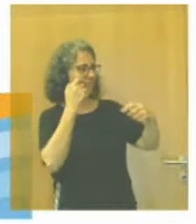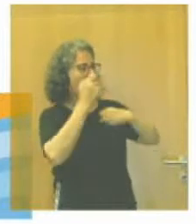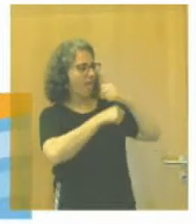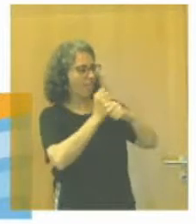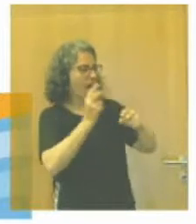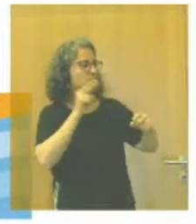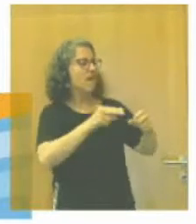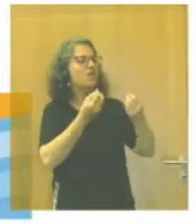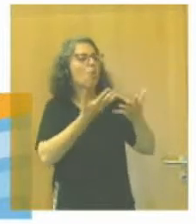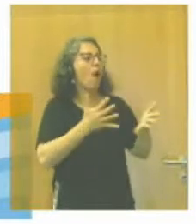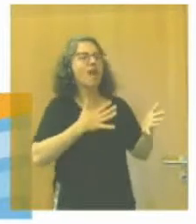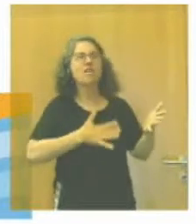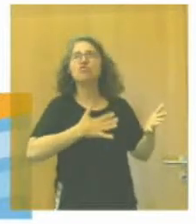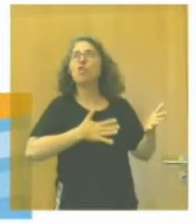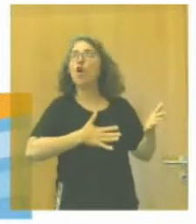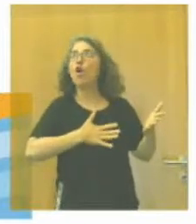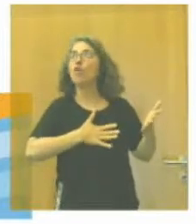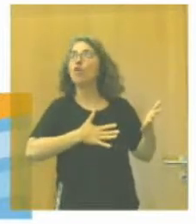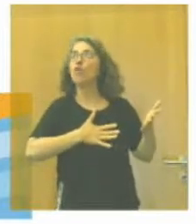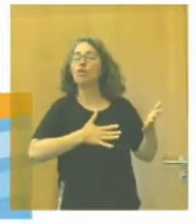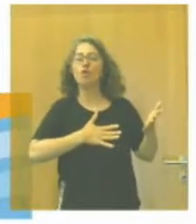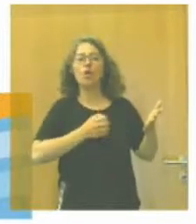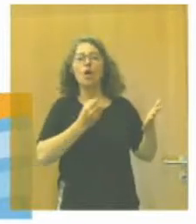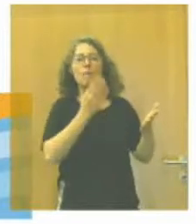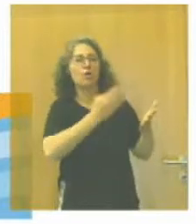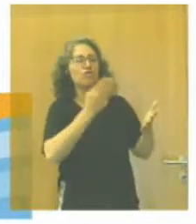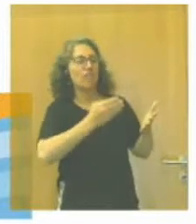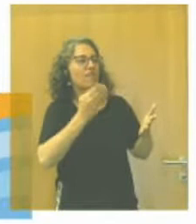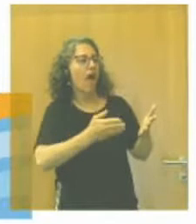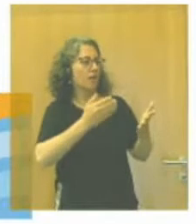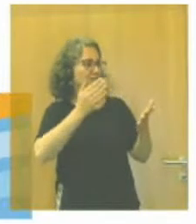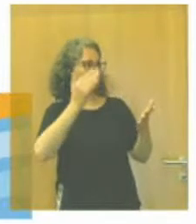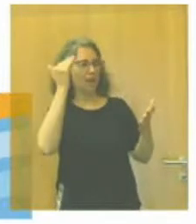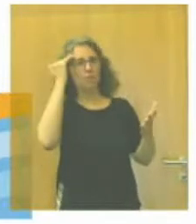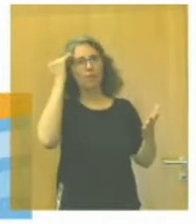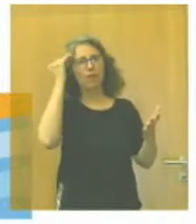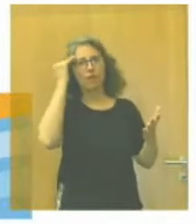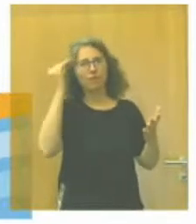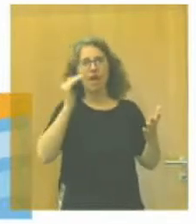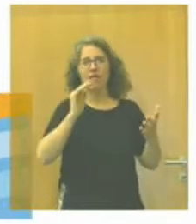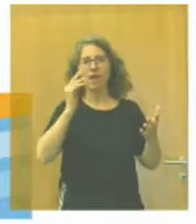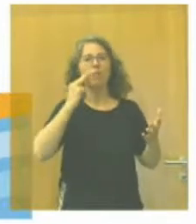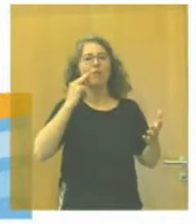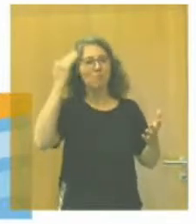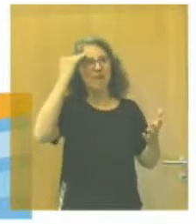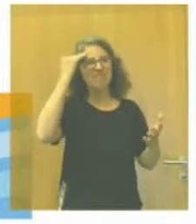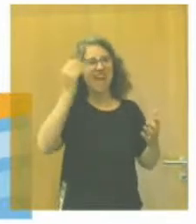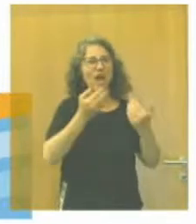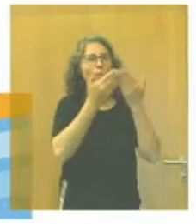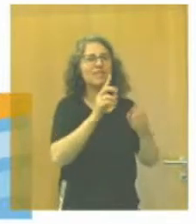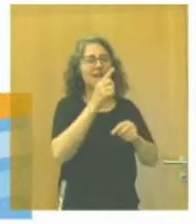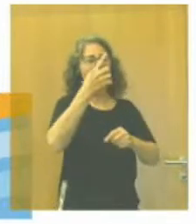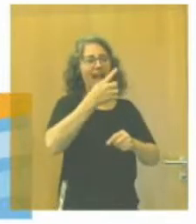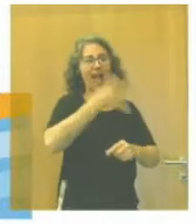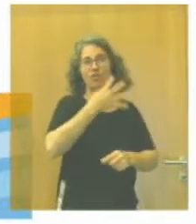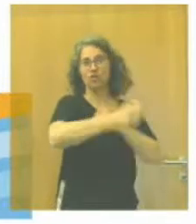intervening. 50% of mental health disorders show up by the age of 14, 75%